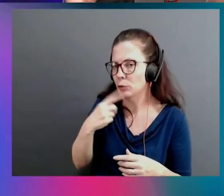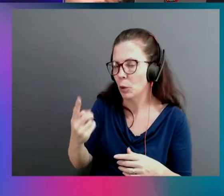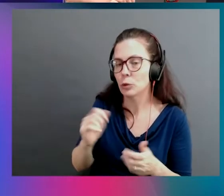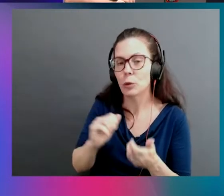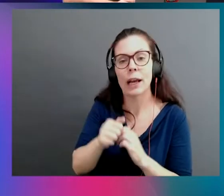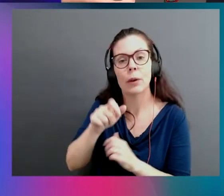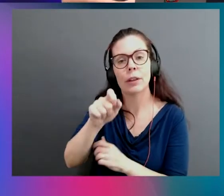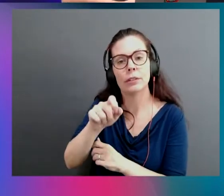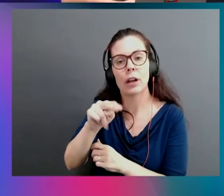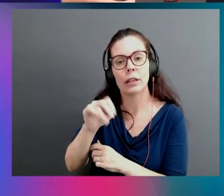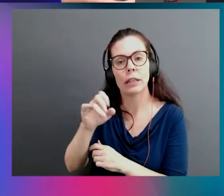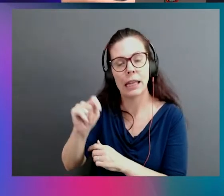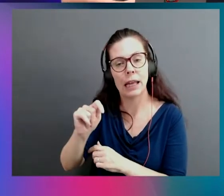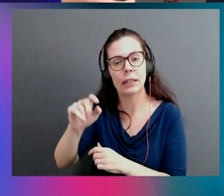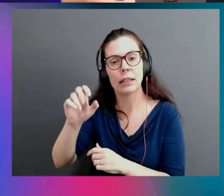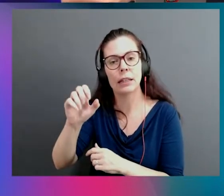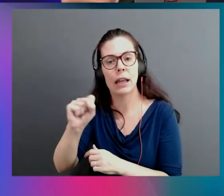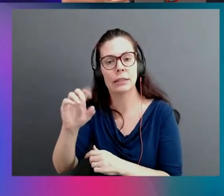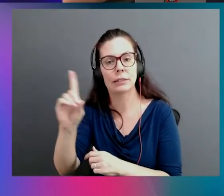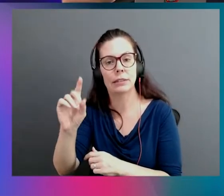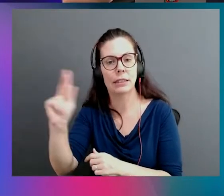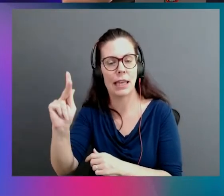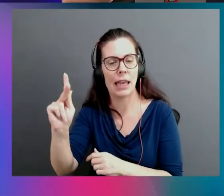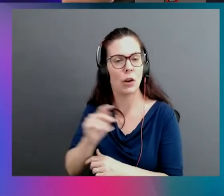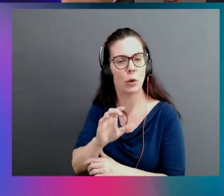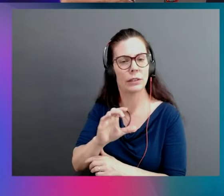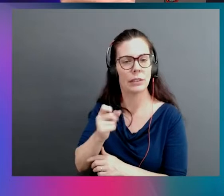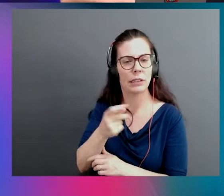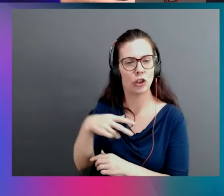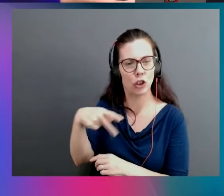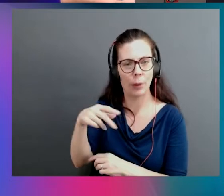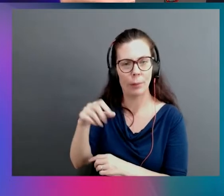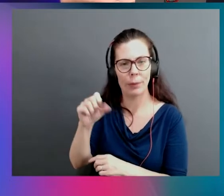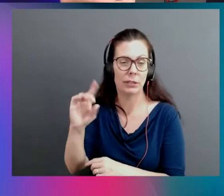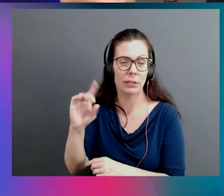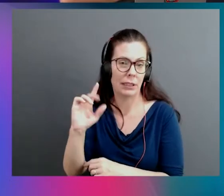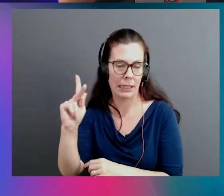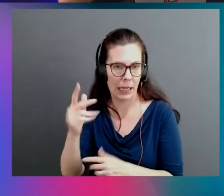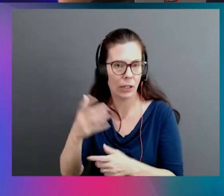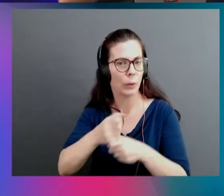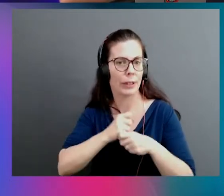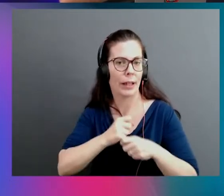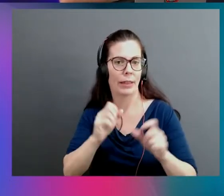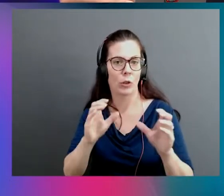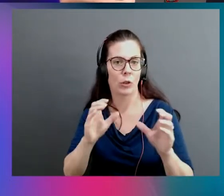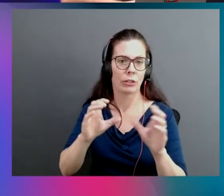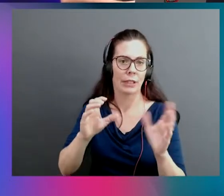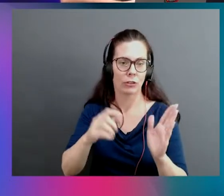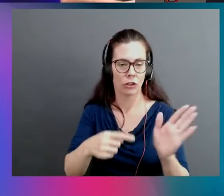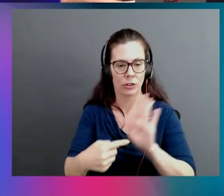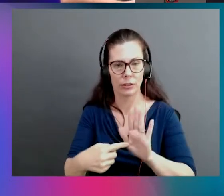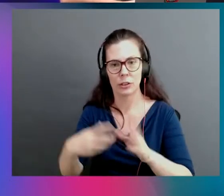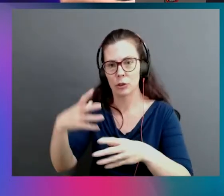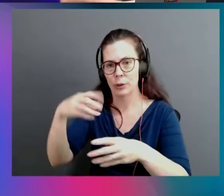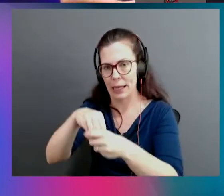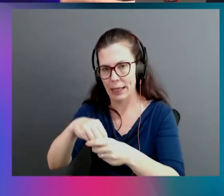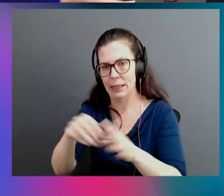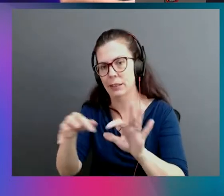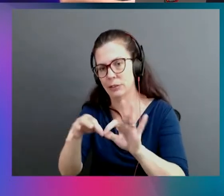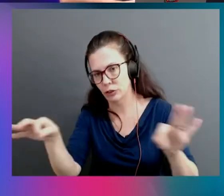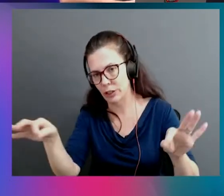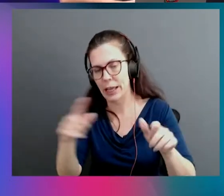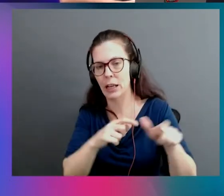C# SDK works is you get credentials, you put them into a chain, and then you load